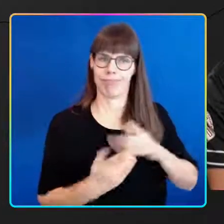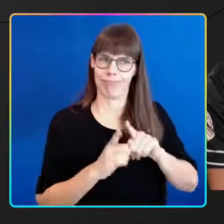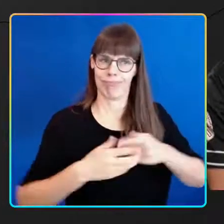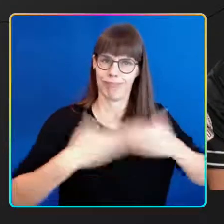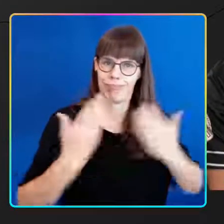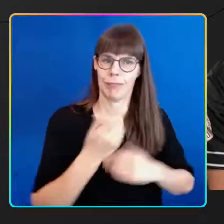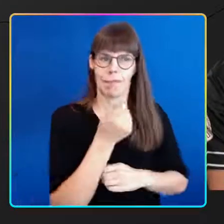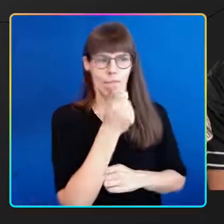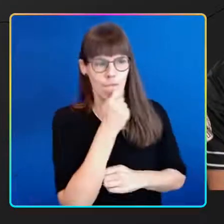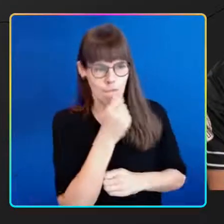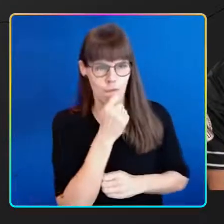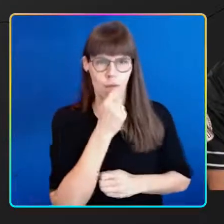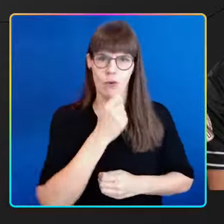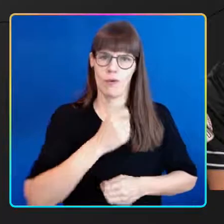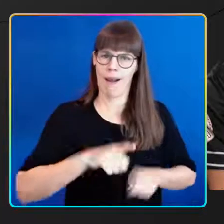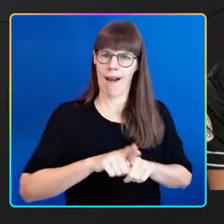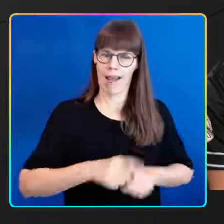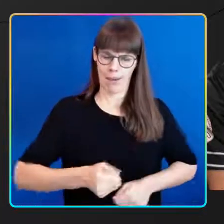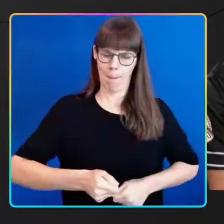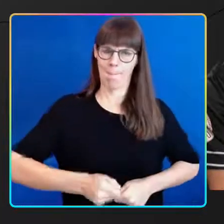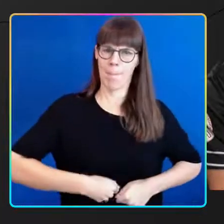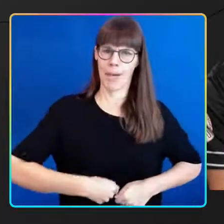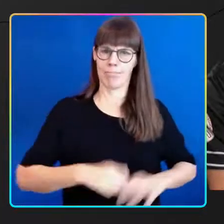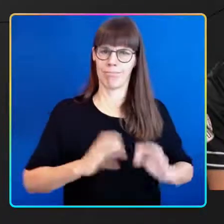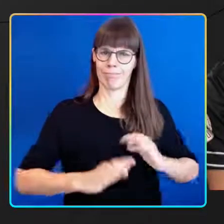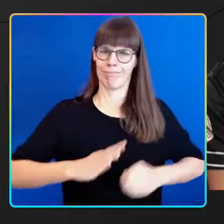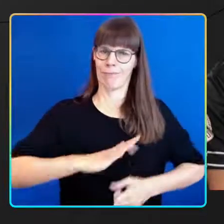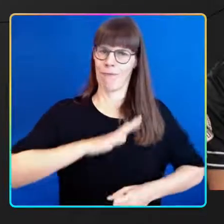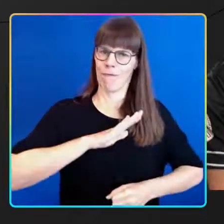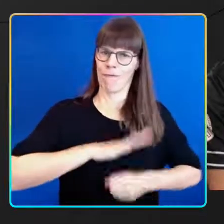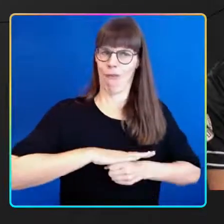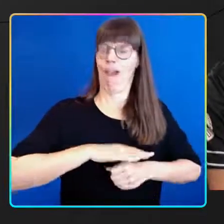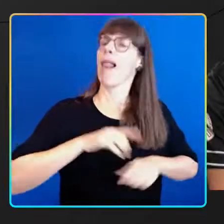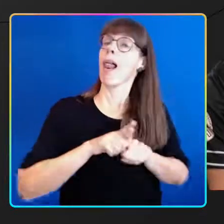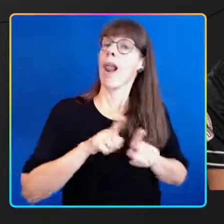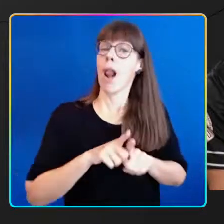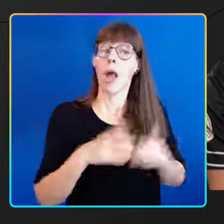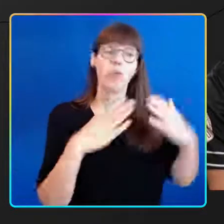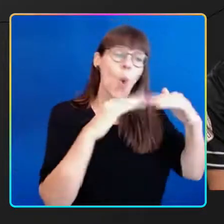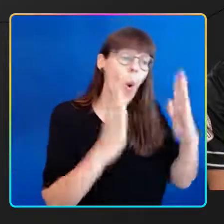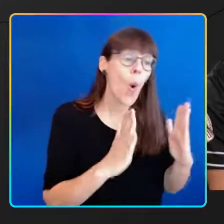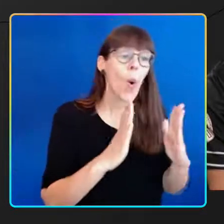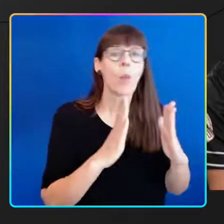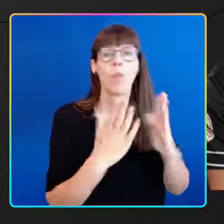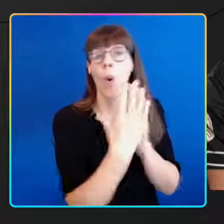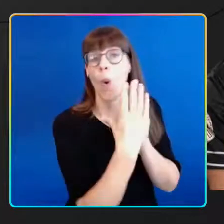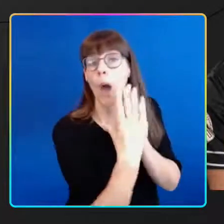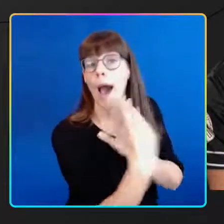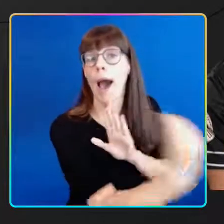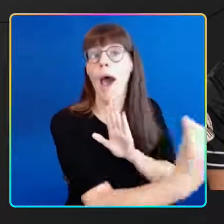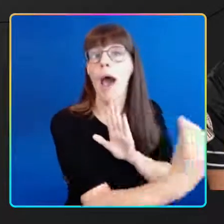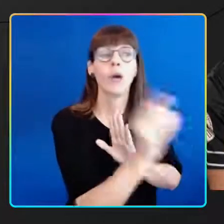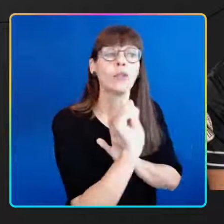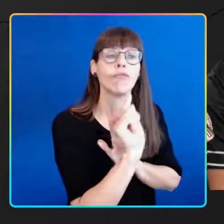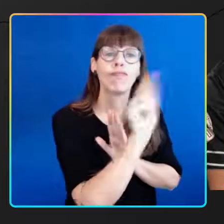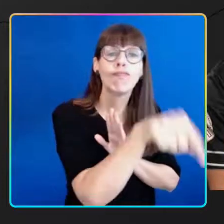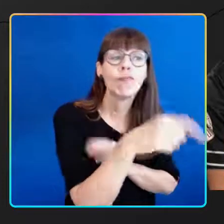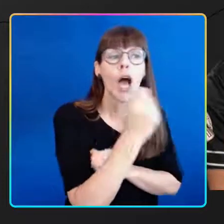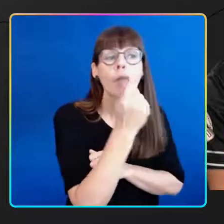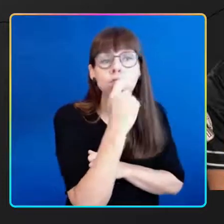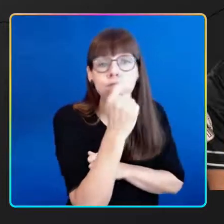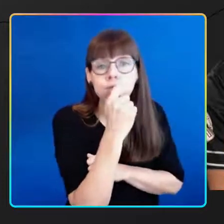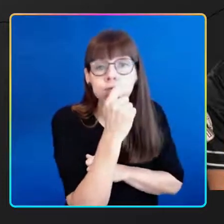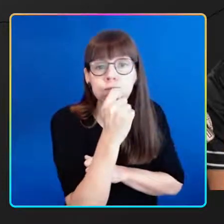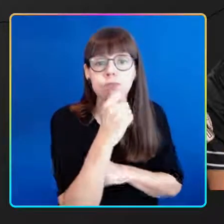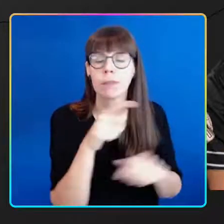could be outside. So if we get early, so maybe we go and have a full breakfast somewhere nice and we go for a